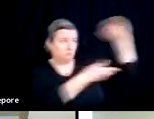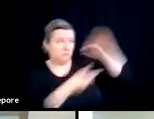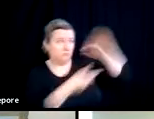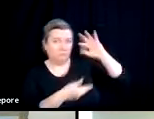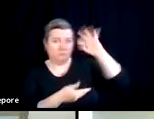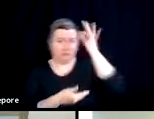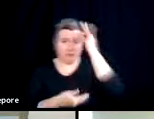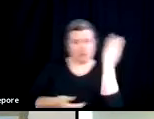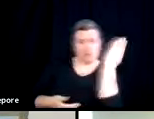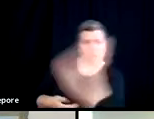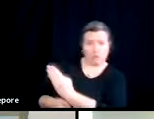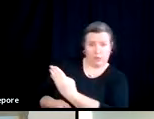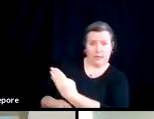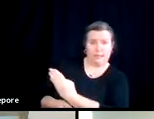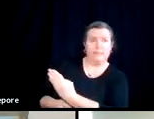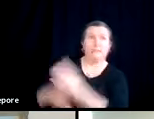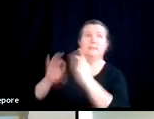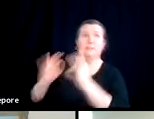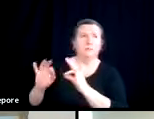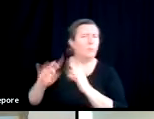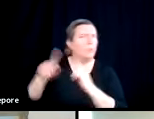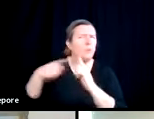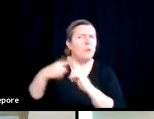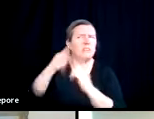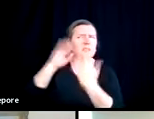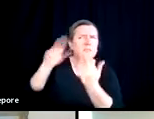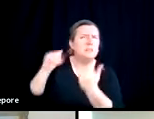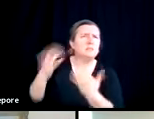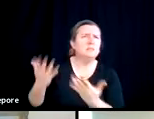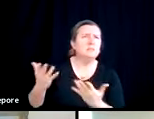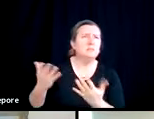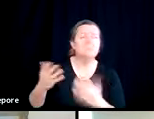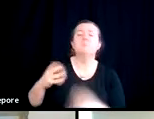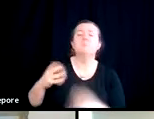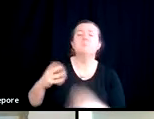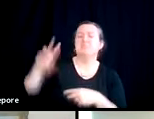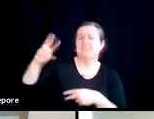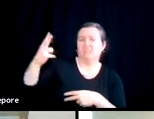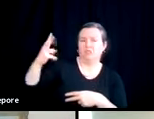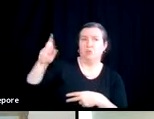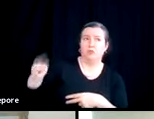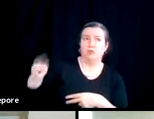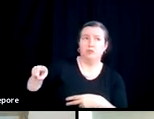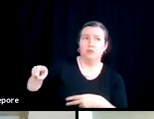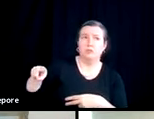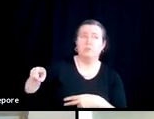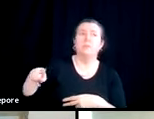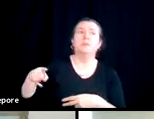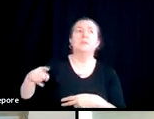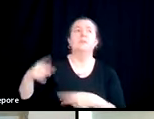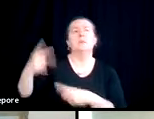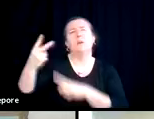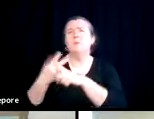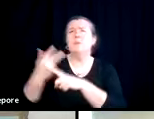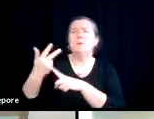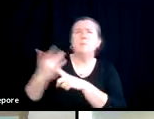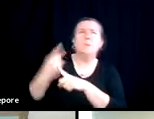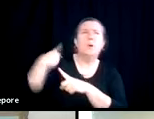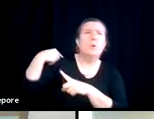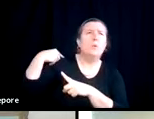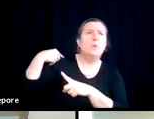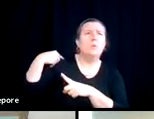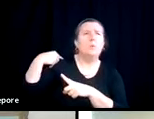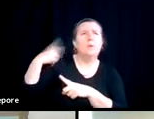from now? And then second, a few months back, you used a couple of briefings to highlight how you were worried